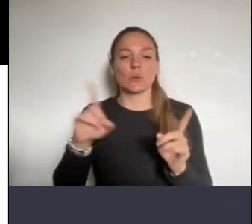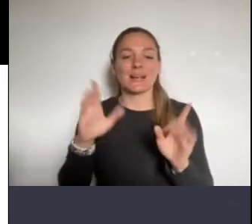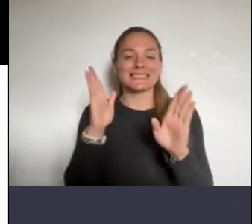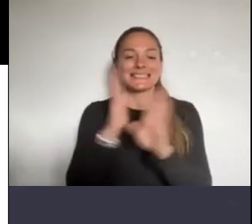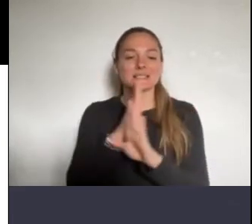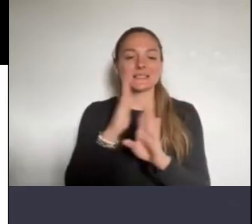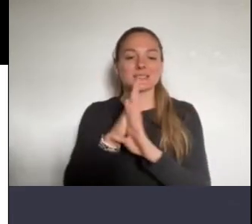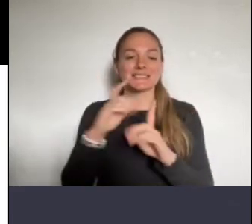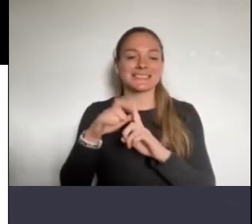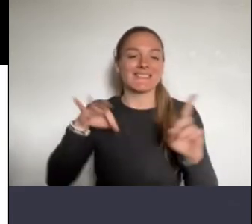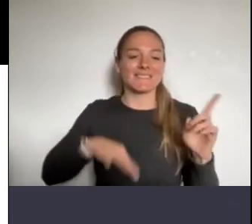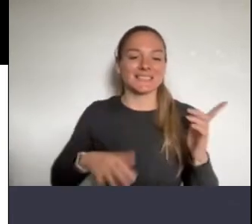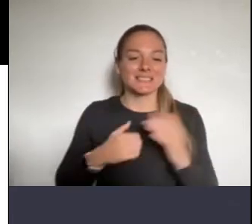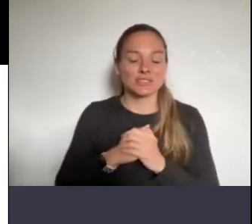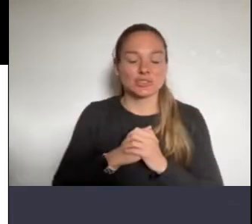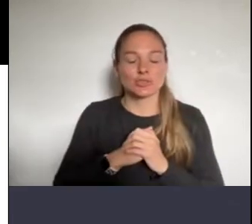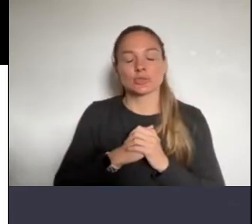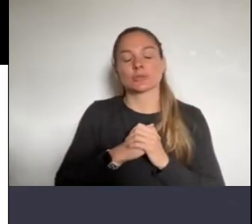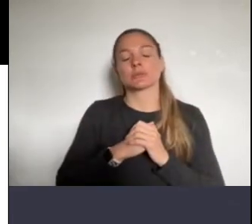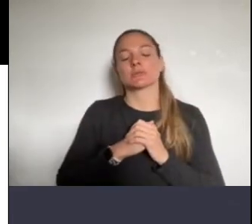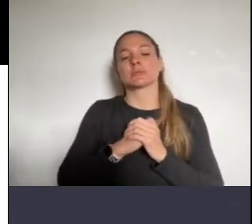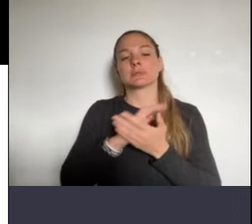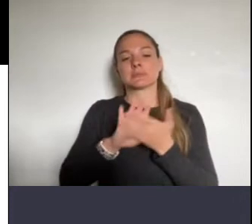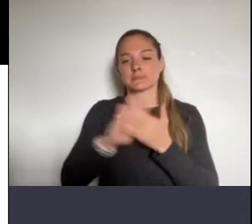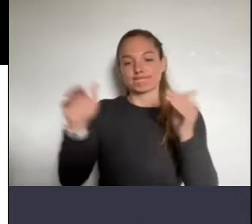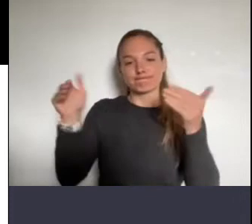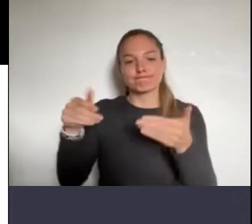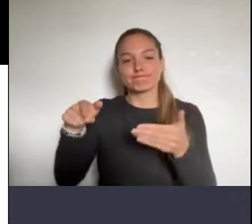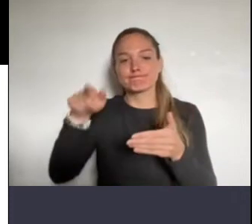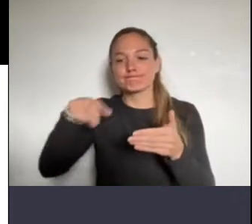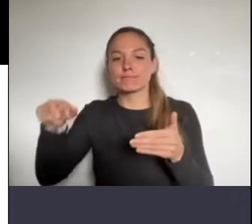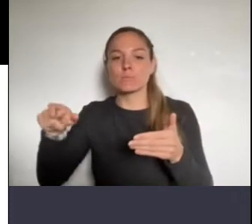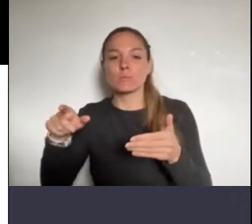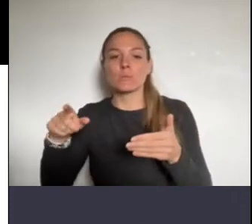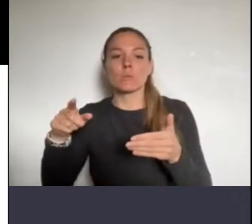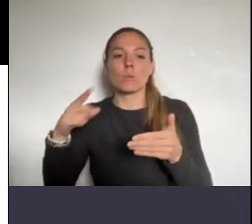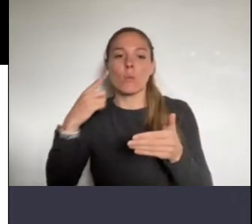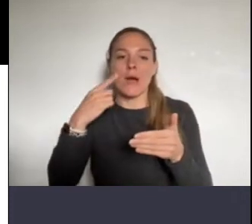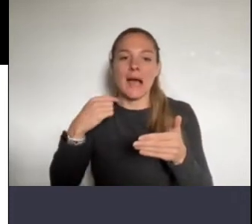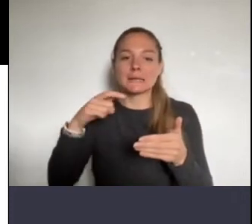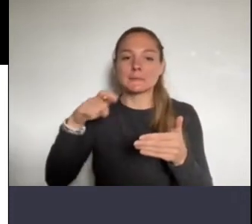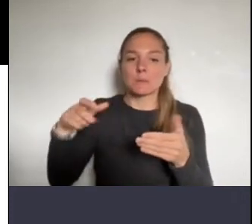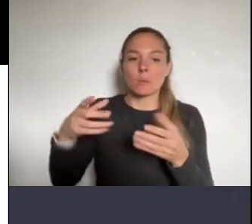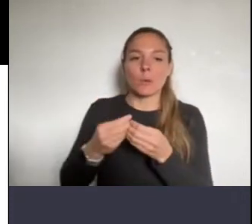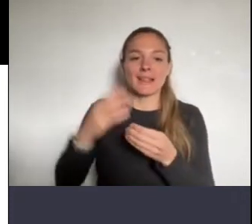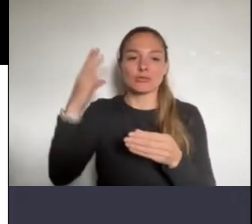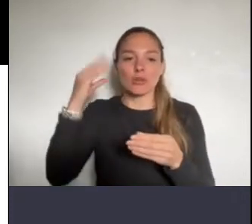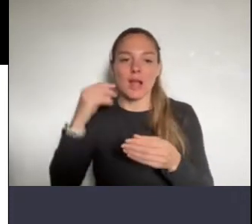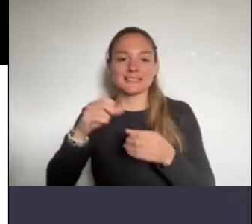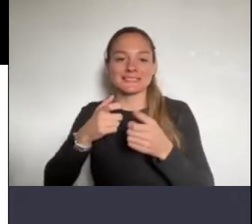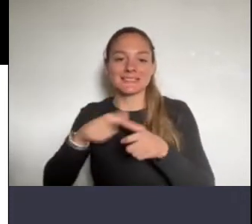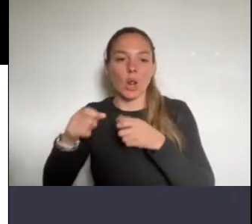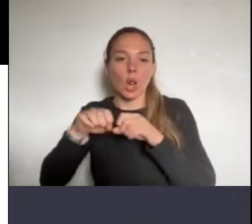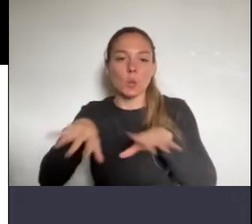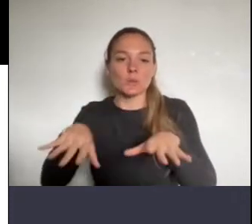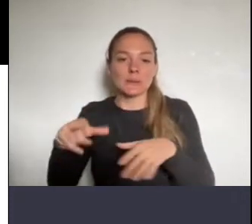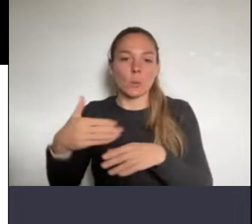disadvantage and concentrating on why people with hearing loss are still losing at work. And that identified that